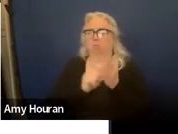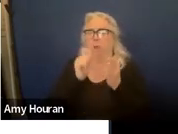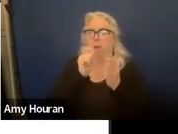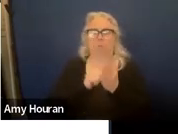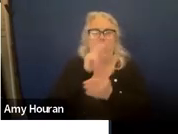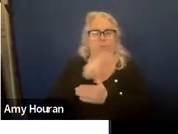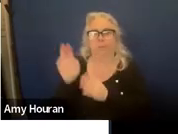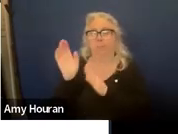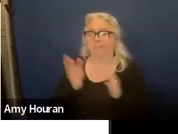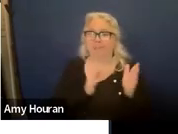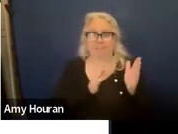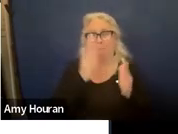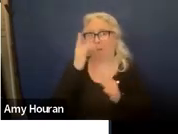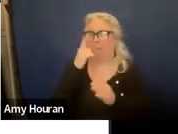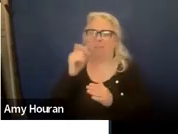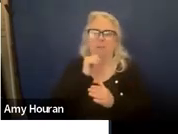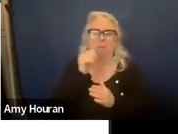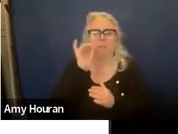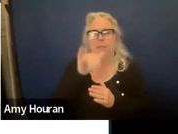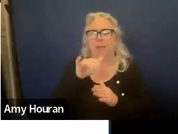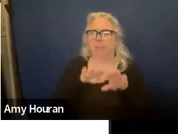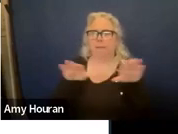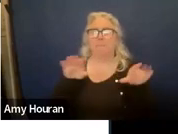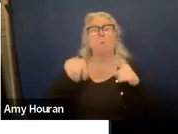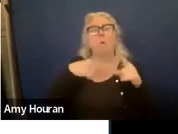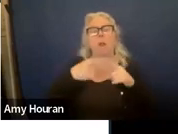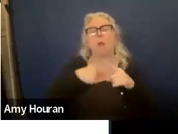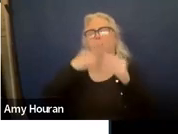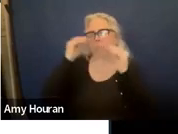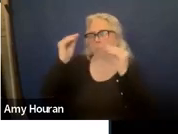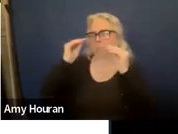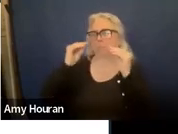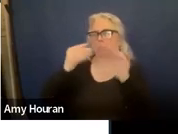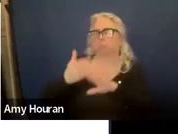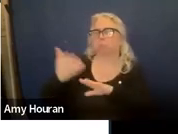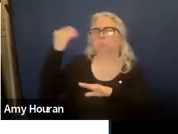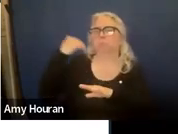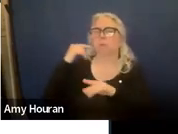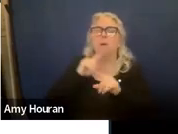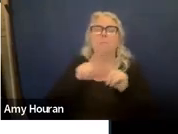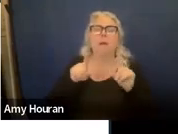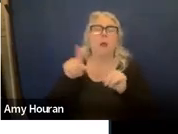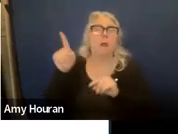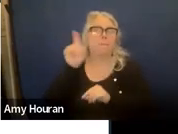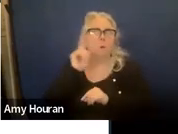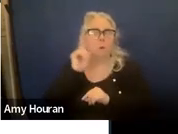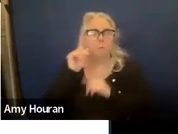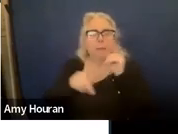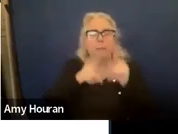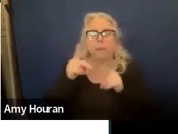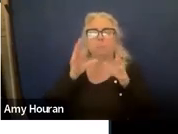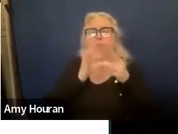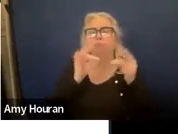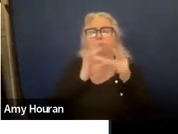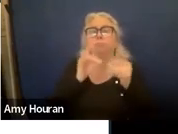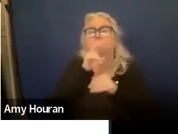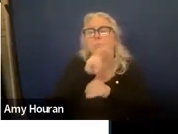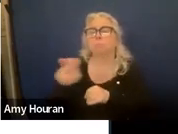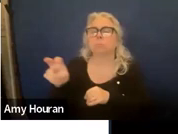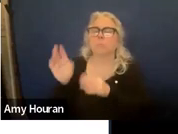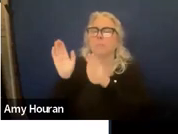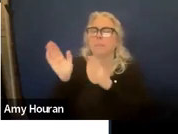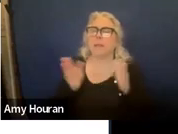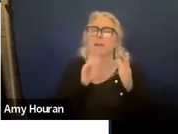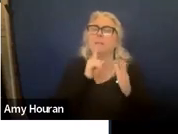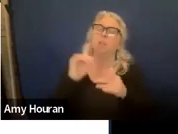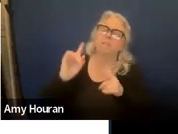plans because I was not at that level when I was teaching. However, what I've heard people say is that the transition plan really is the